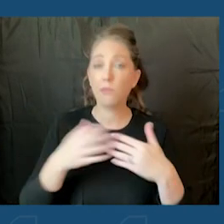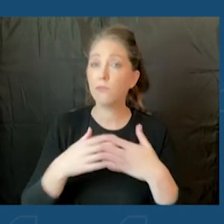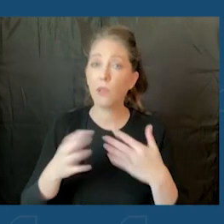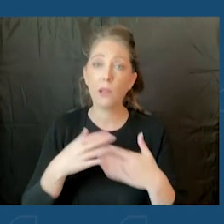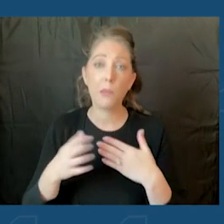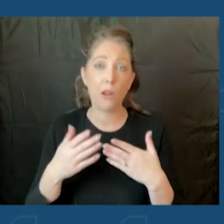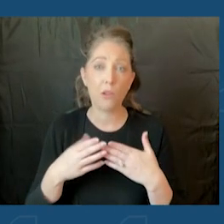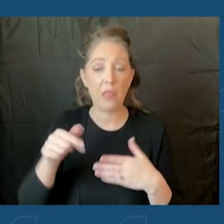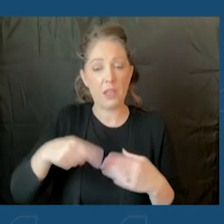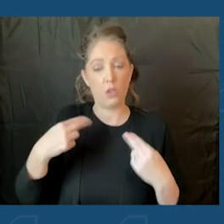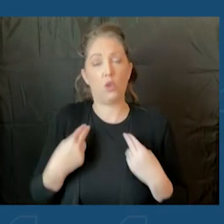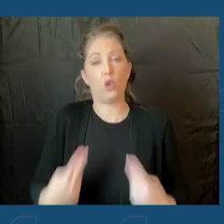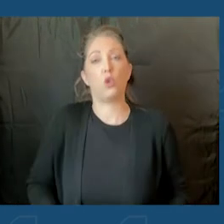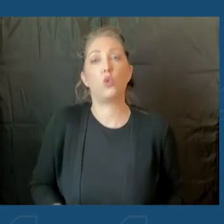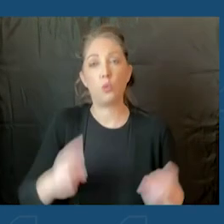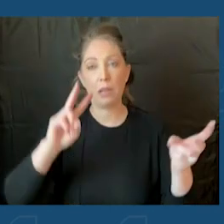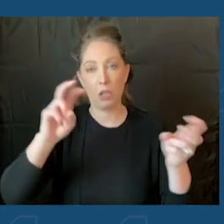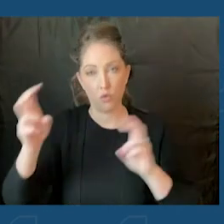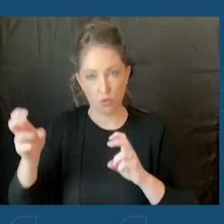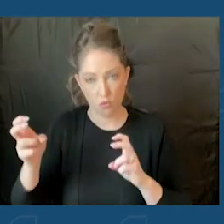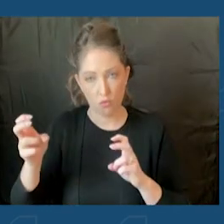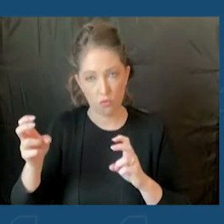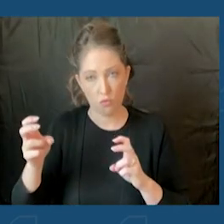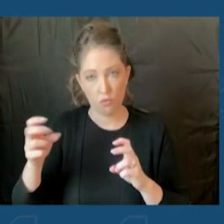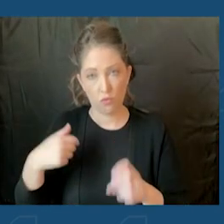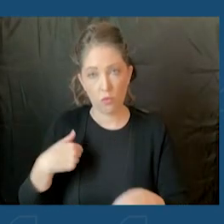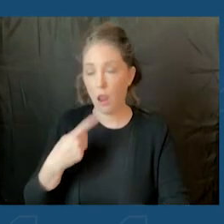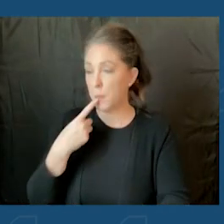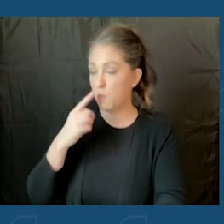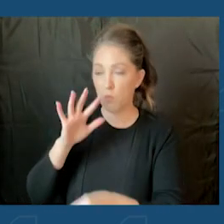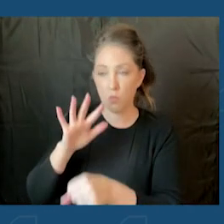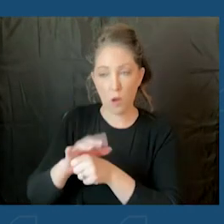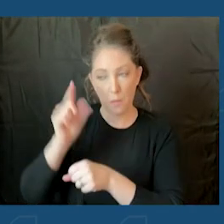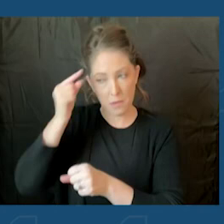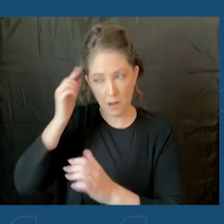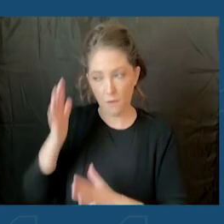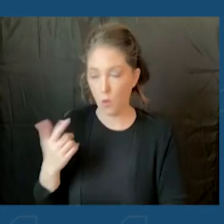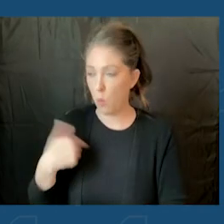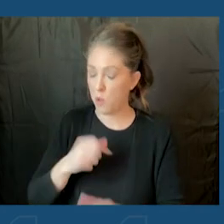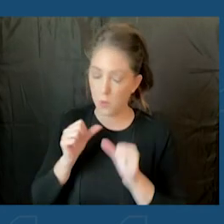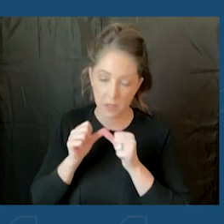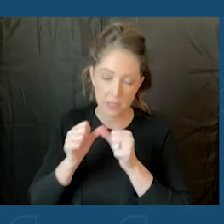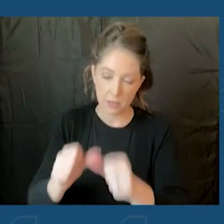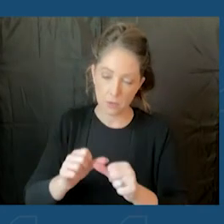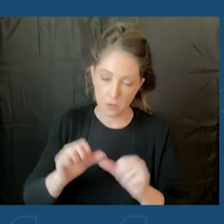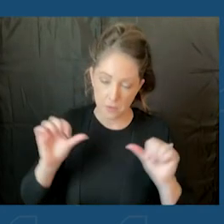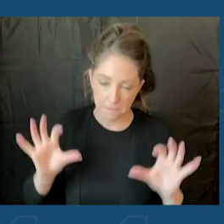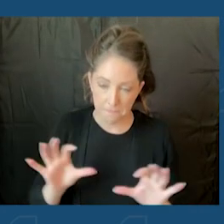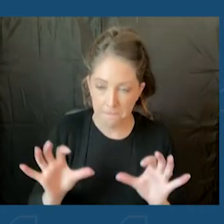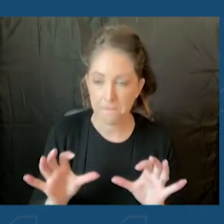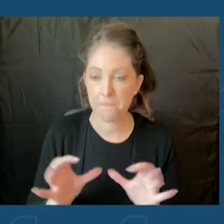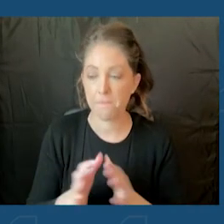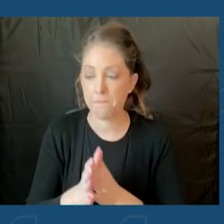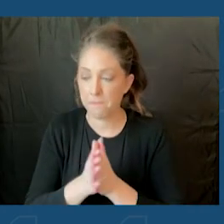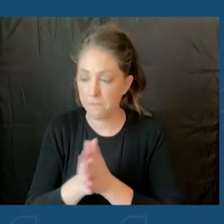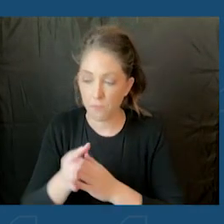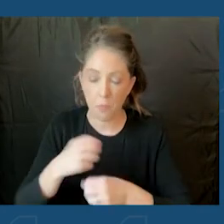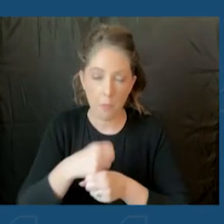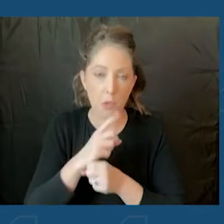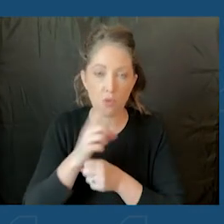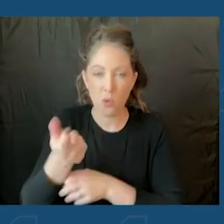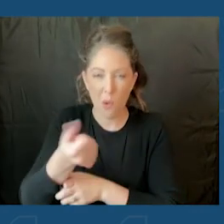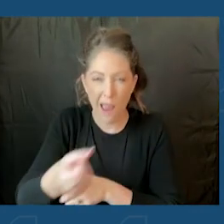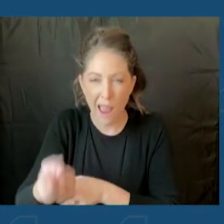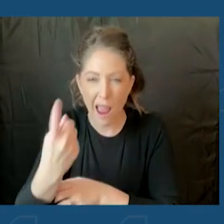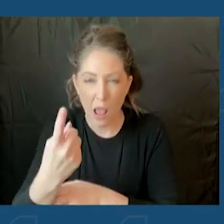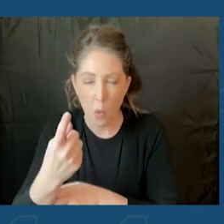sure, and I can guarantee you this, Governor, we're going to continue to be as aggressive as we can in making sure that anyone who is a danger